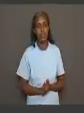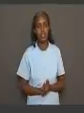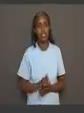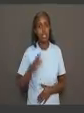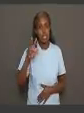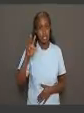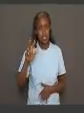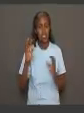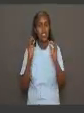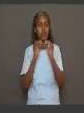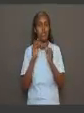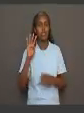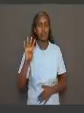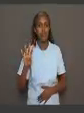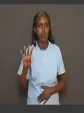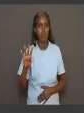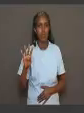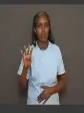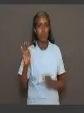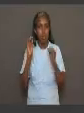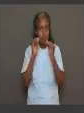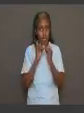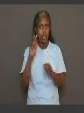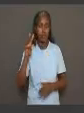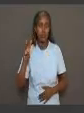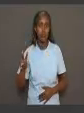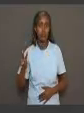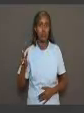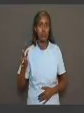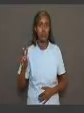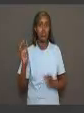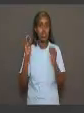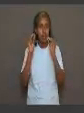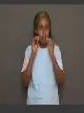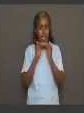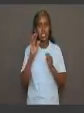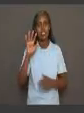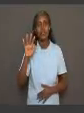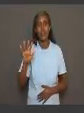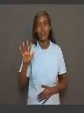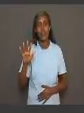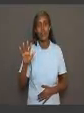3 plus 4 plus 2 plus 5.